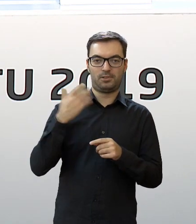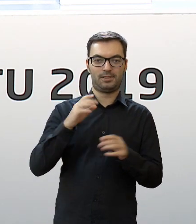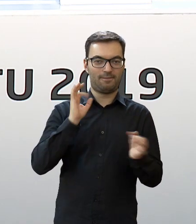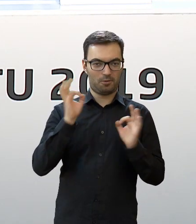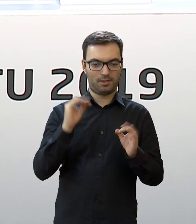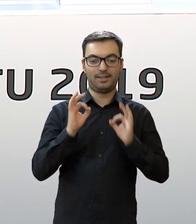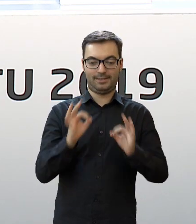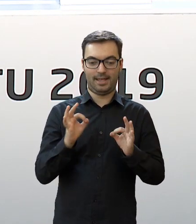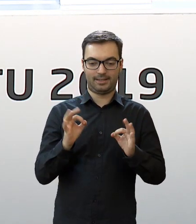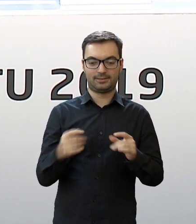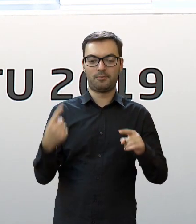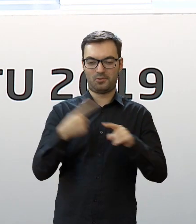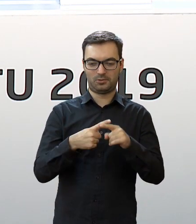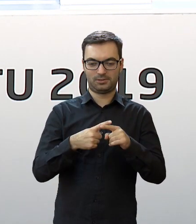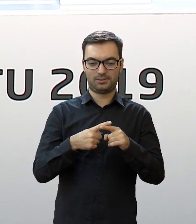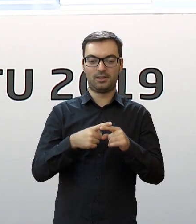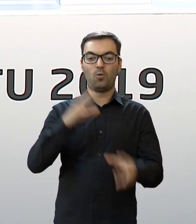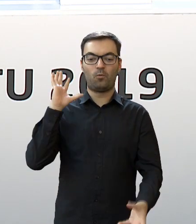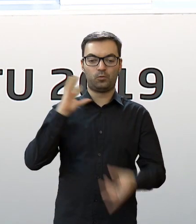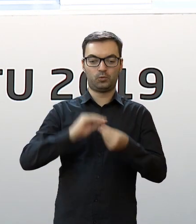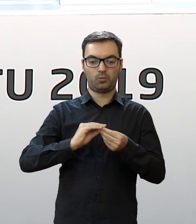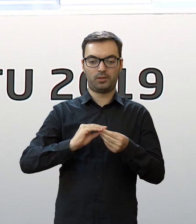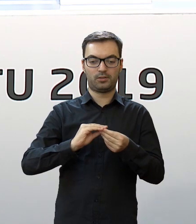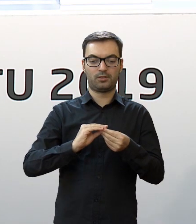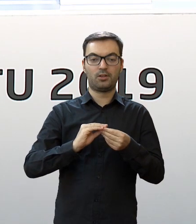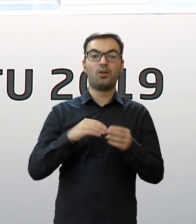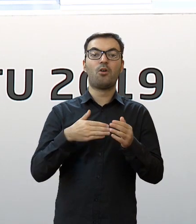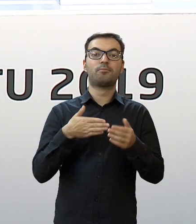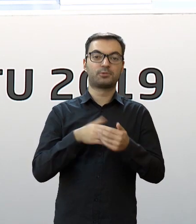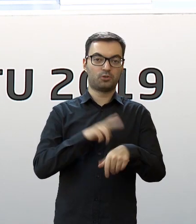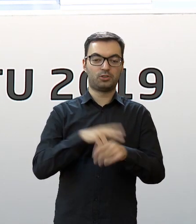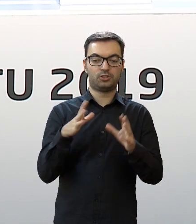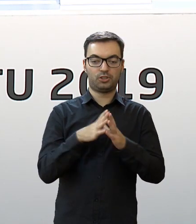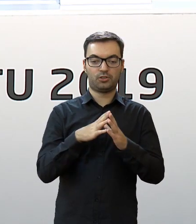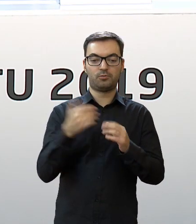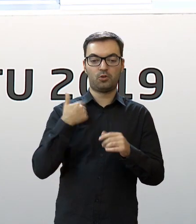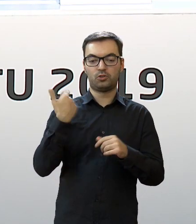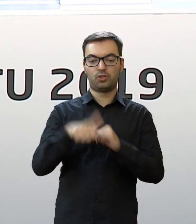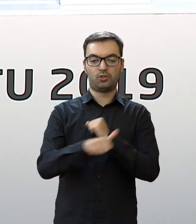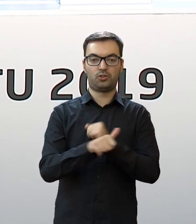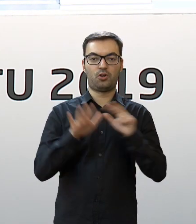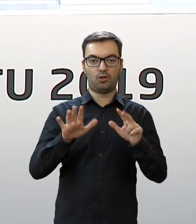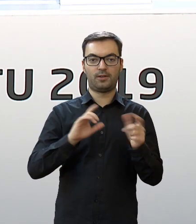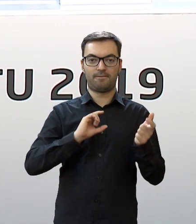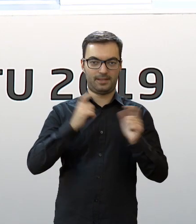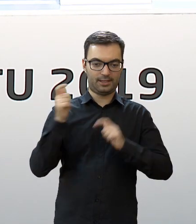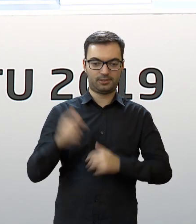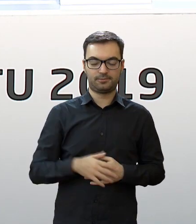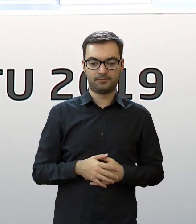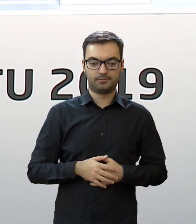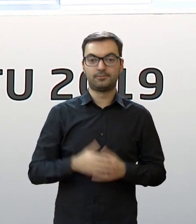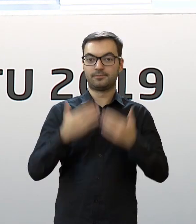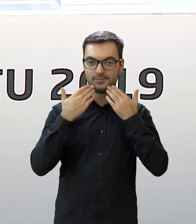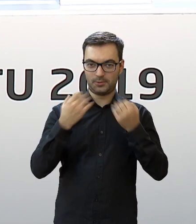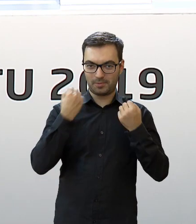10 a.m., there have been 168 incidents nationwide. Judge Strzelc,